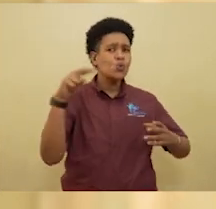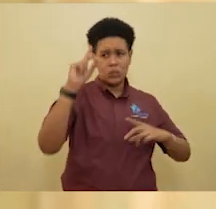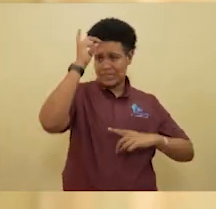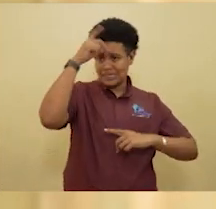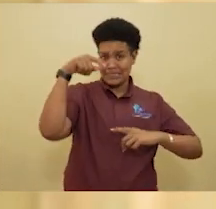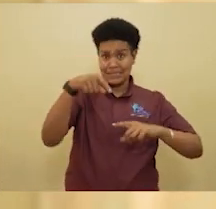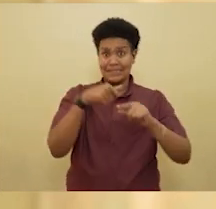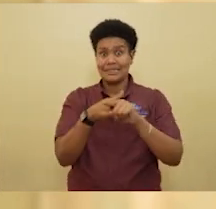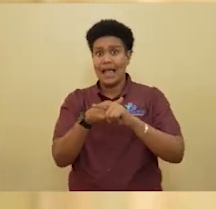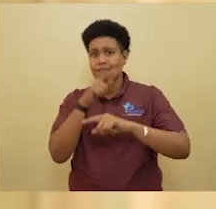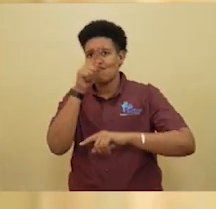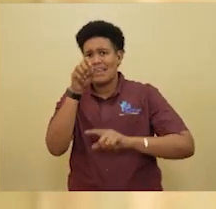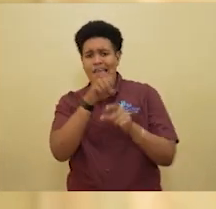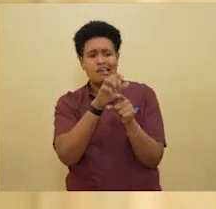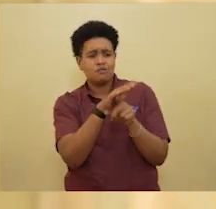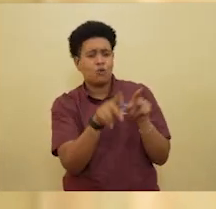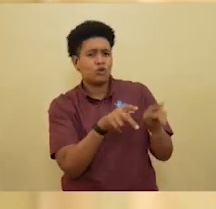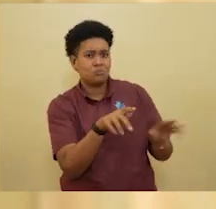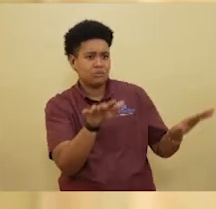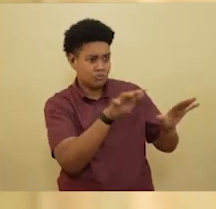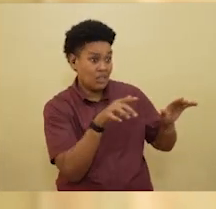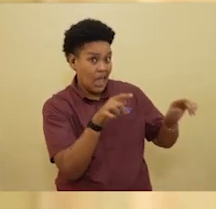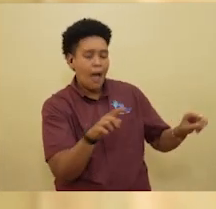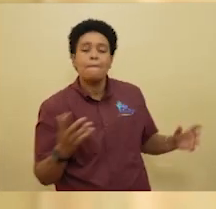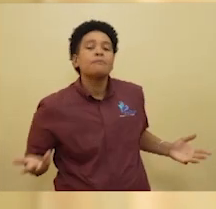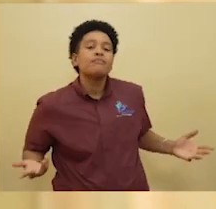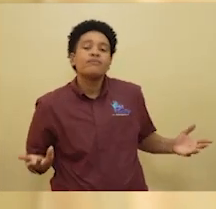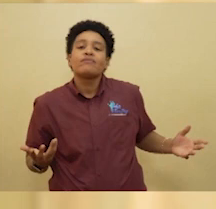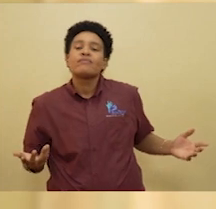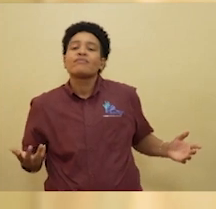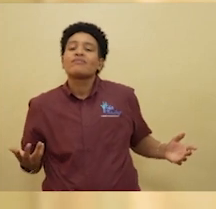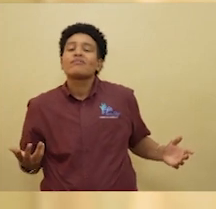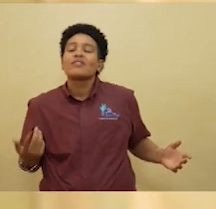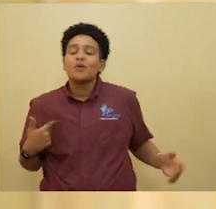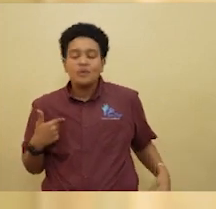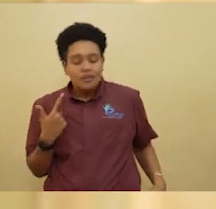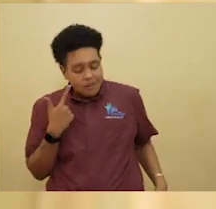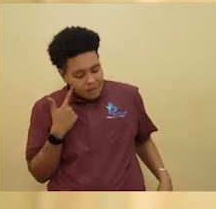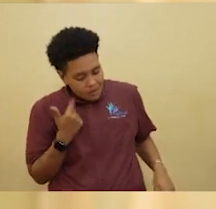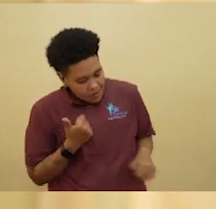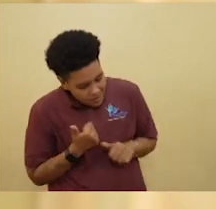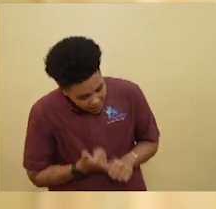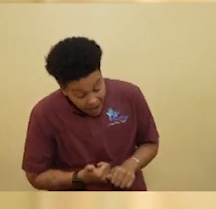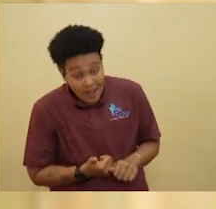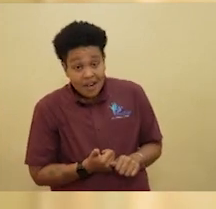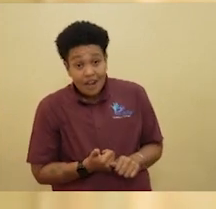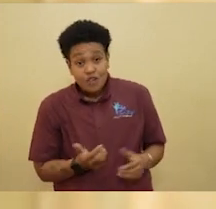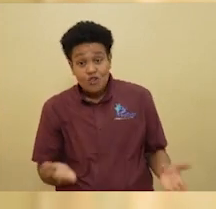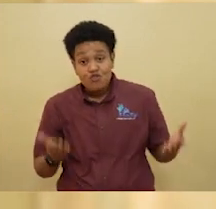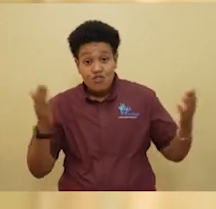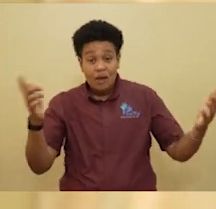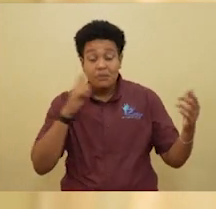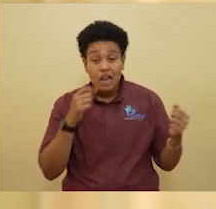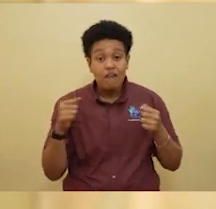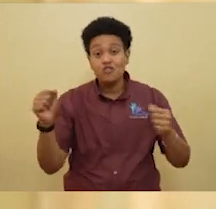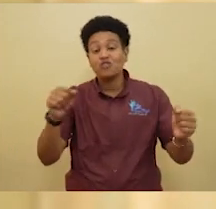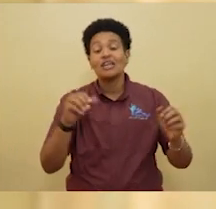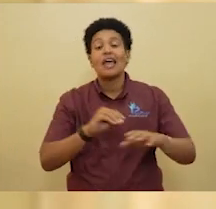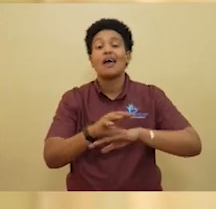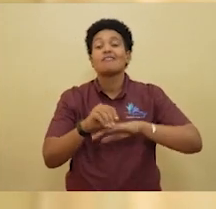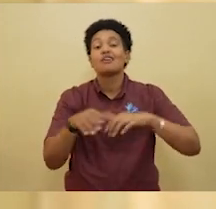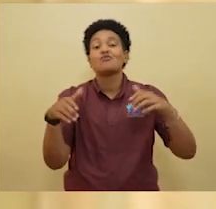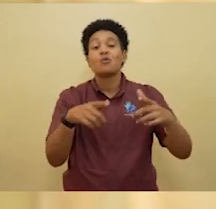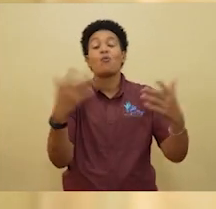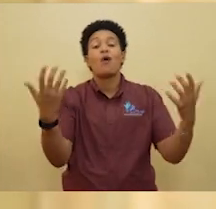these very exposed persons, then we adhere to the recommendation of the strategic advisory group that